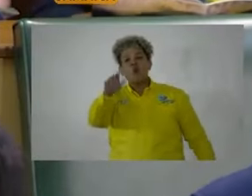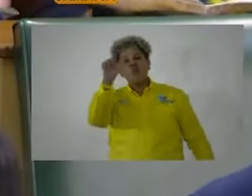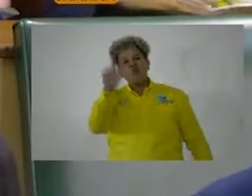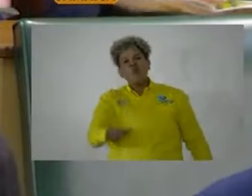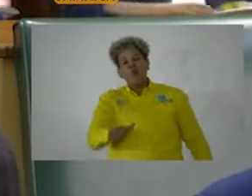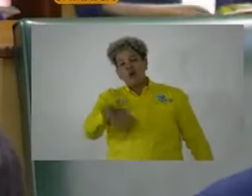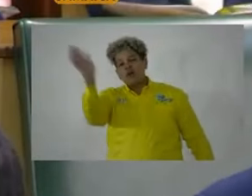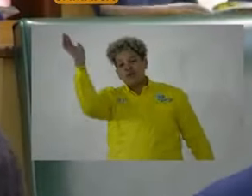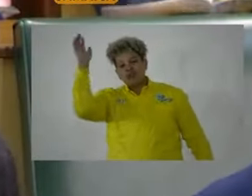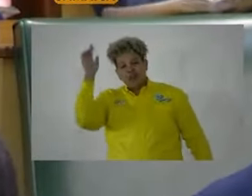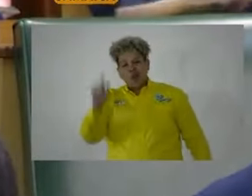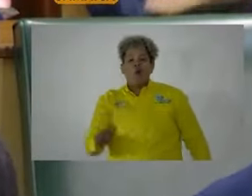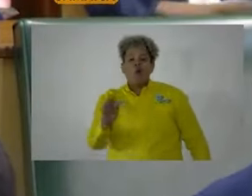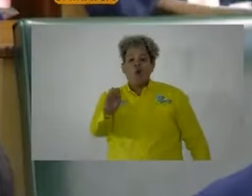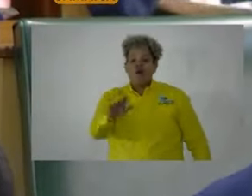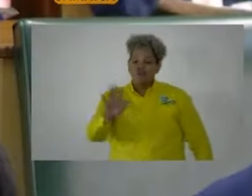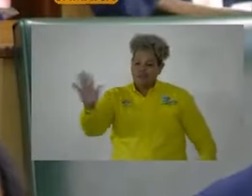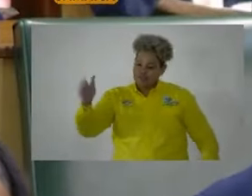The failure, Mr. Speaker.